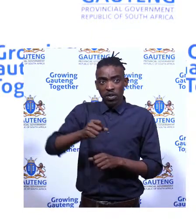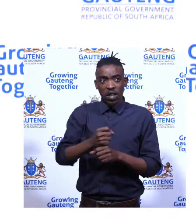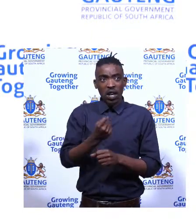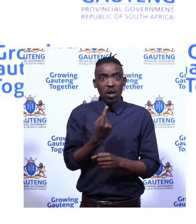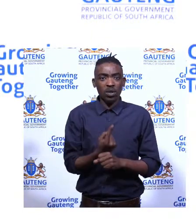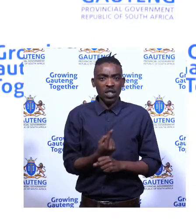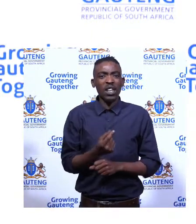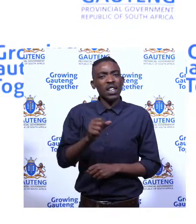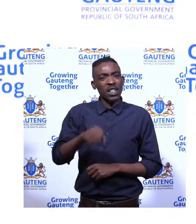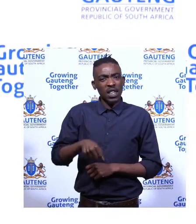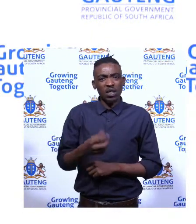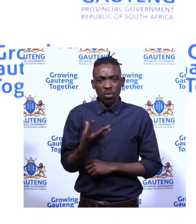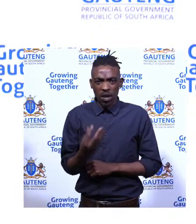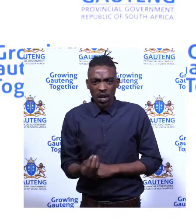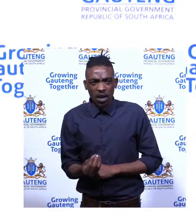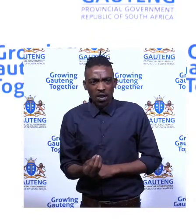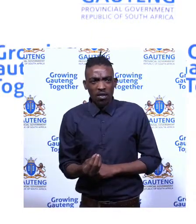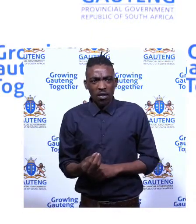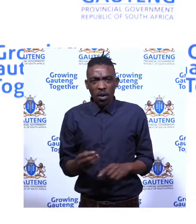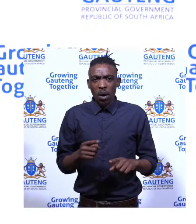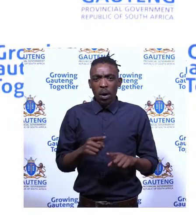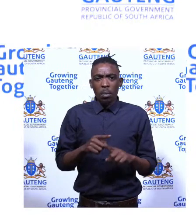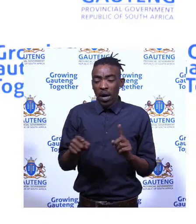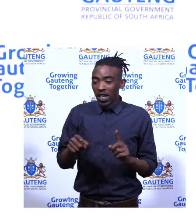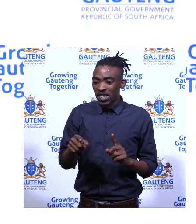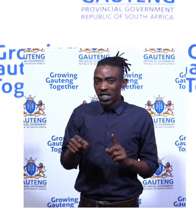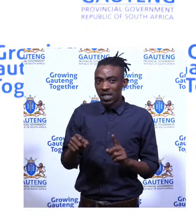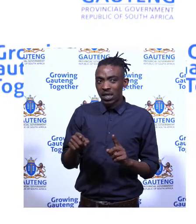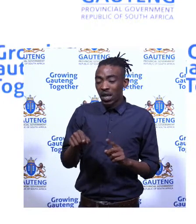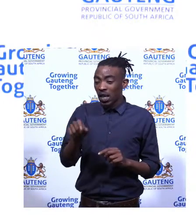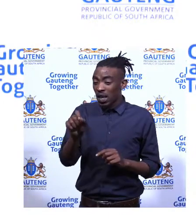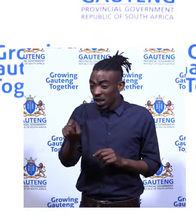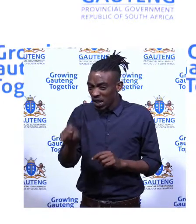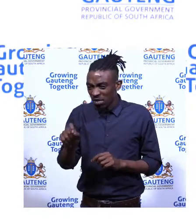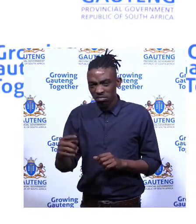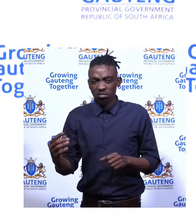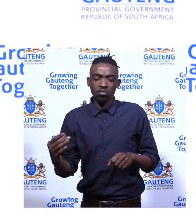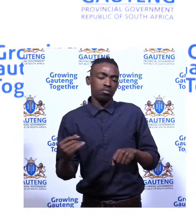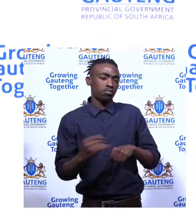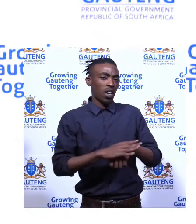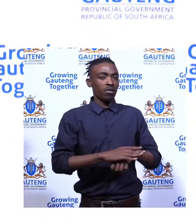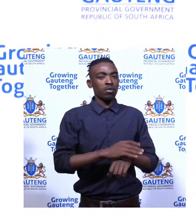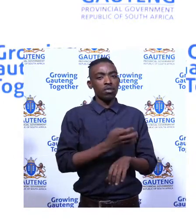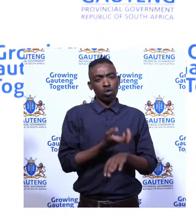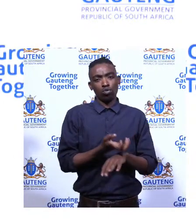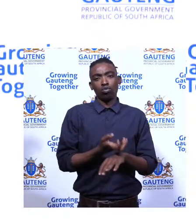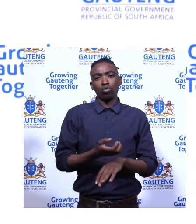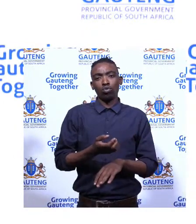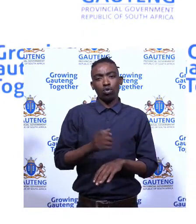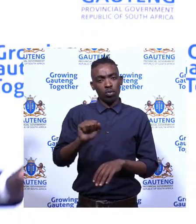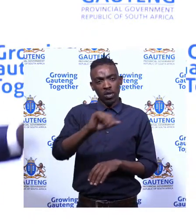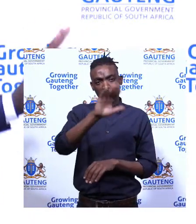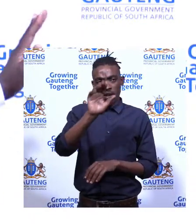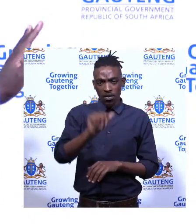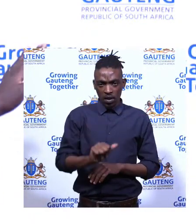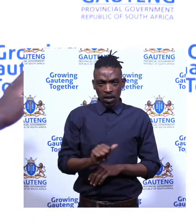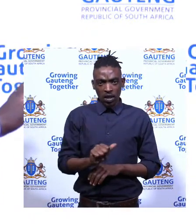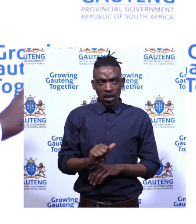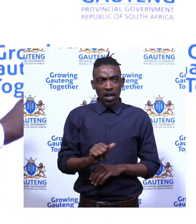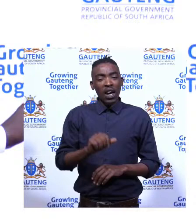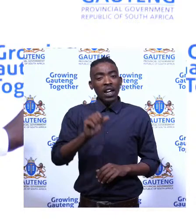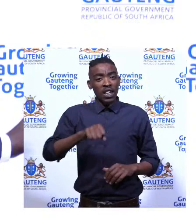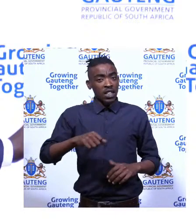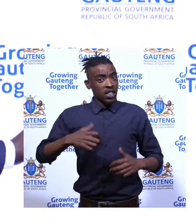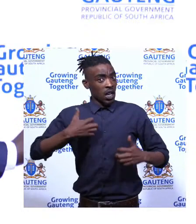areas, they are also linked to sectors of the economy. The hotspots in the West Rand were linked to mining. The hotspots in